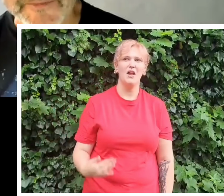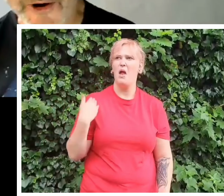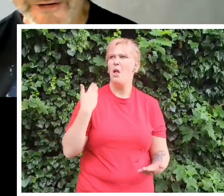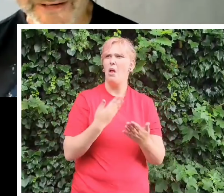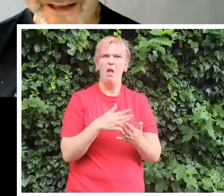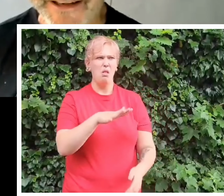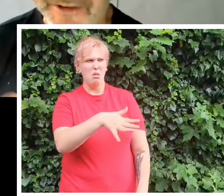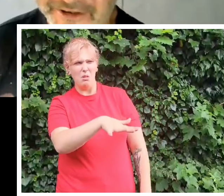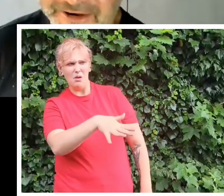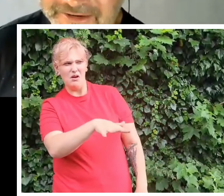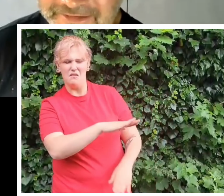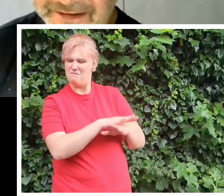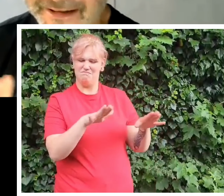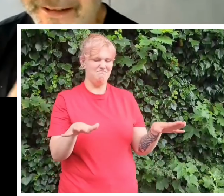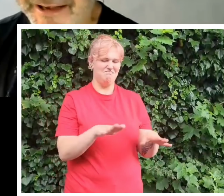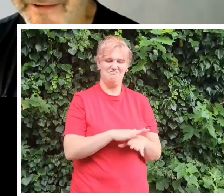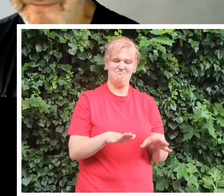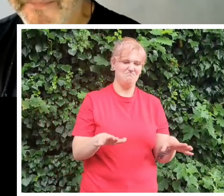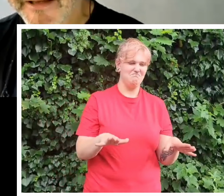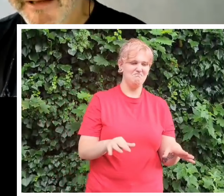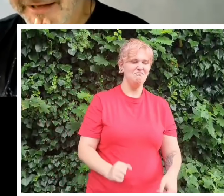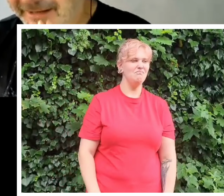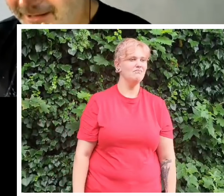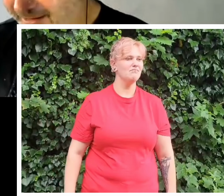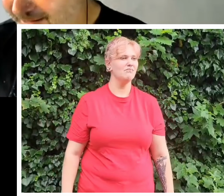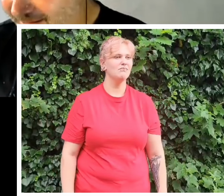Even if you might, you can't.